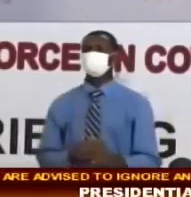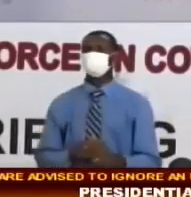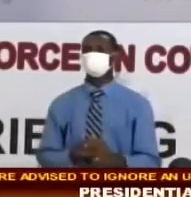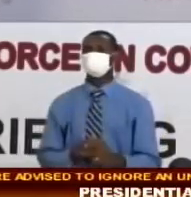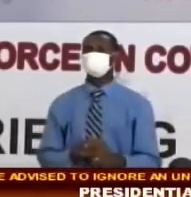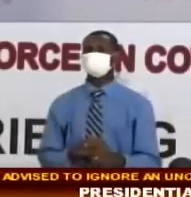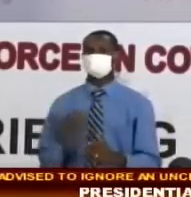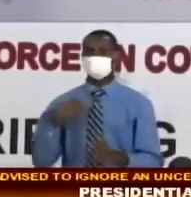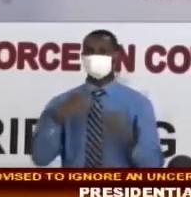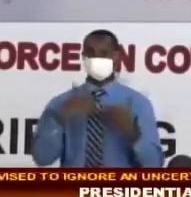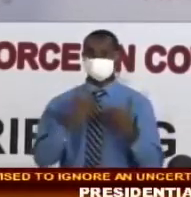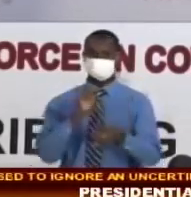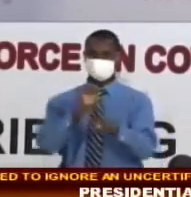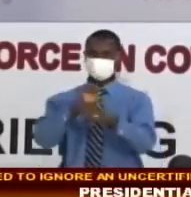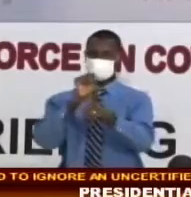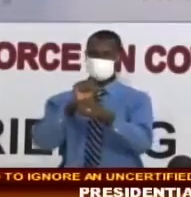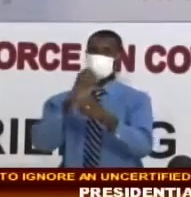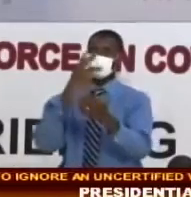adequately